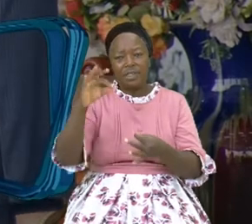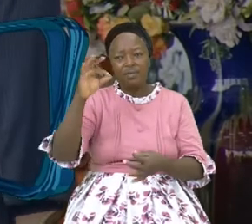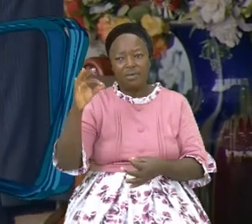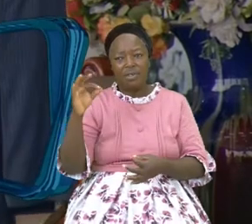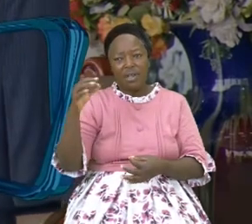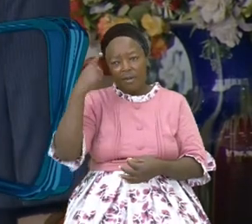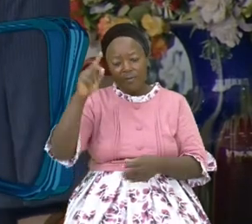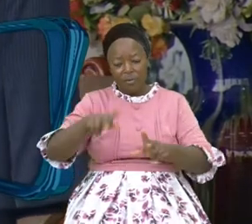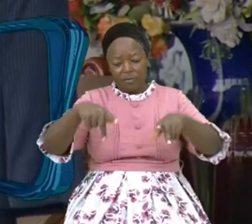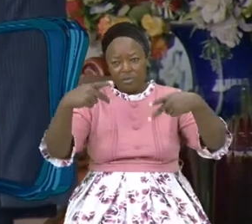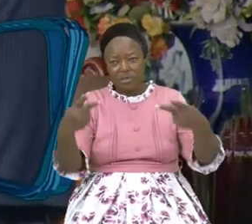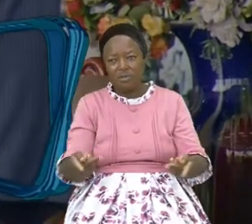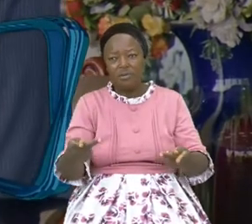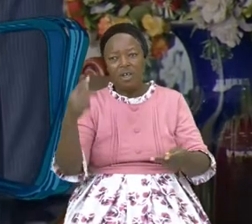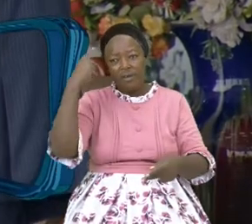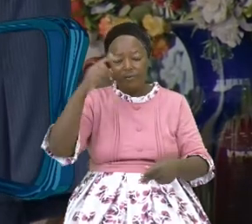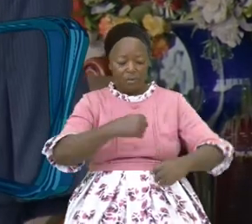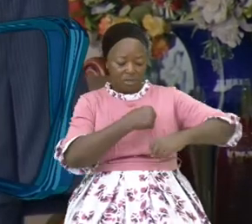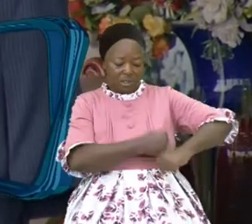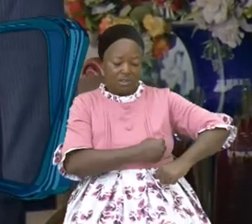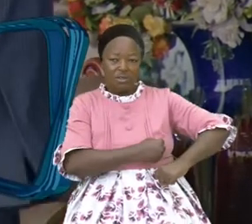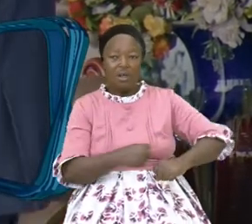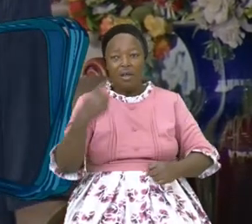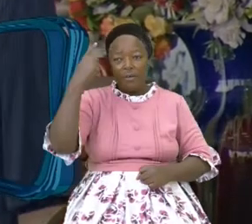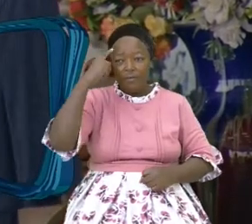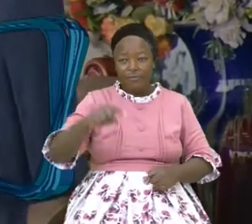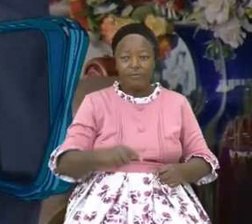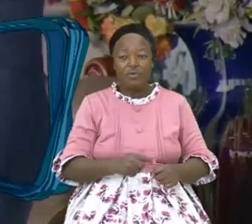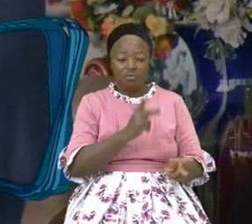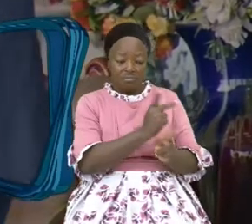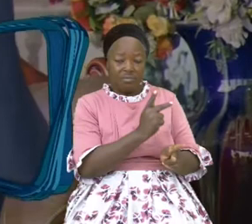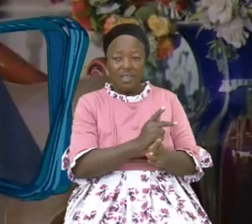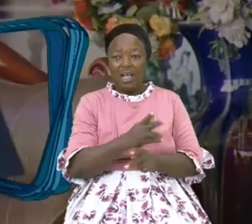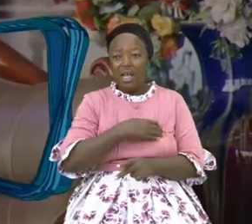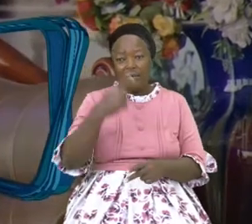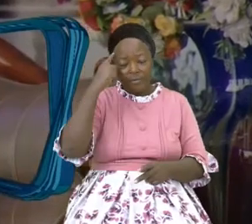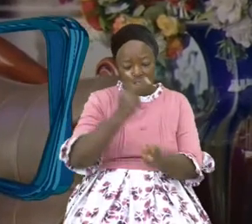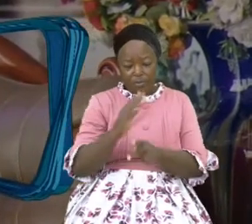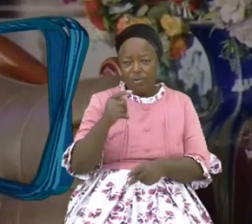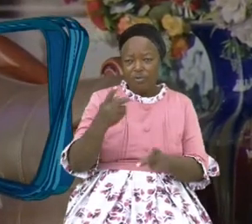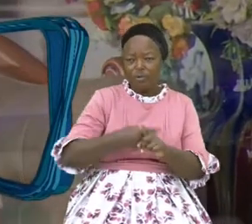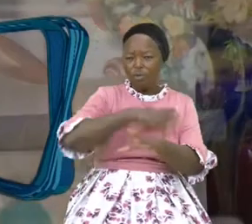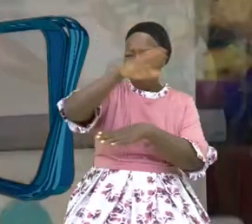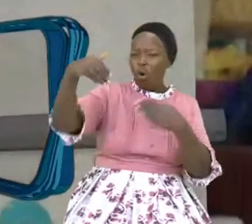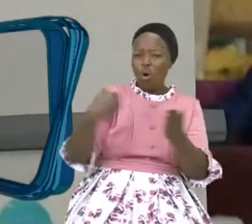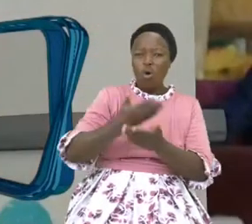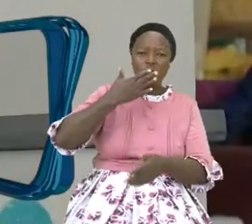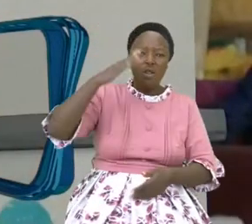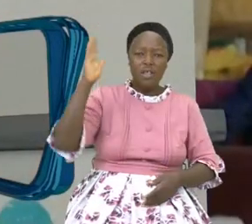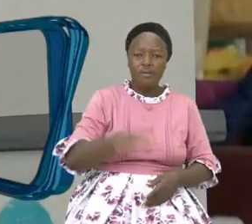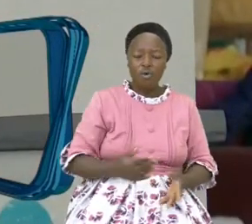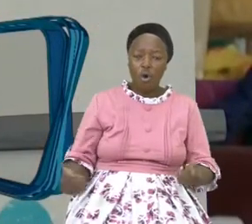for provision, for protection, for preservation, and for keeping you from all evil